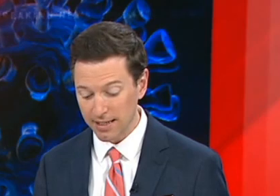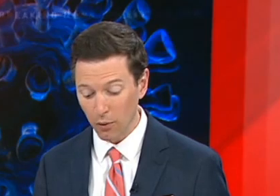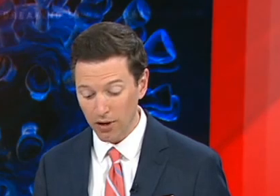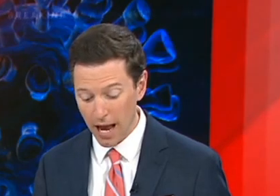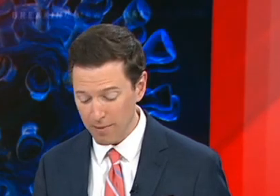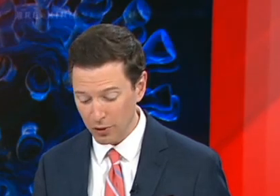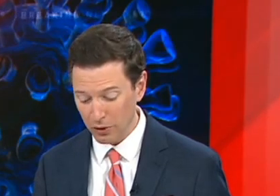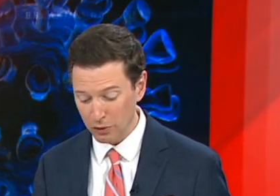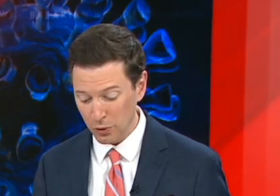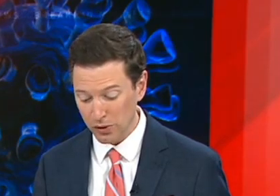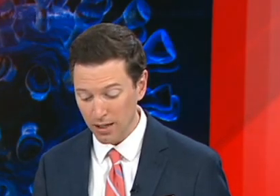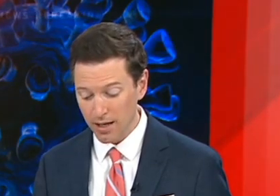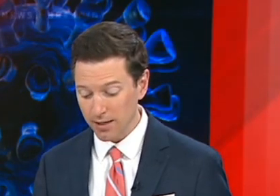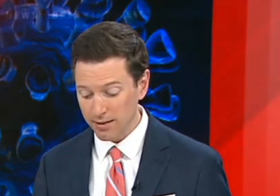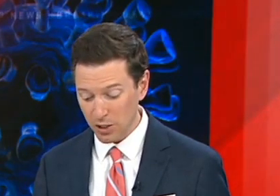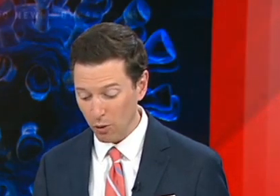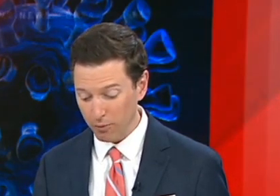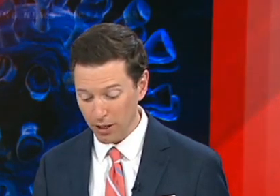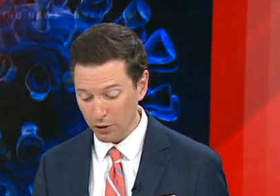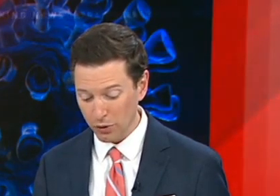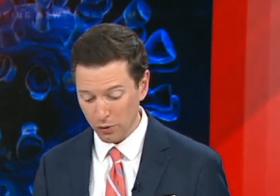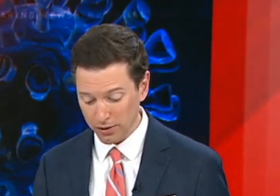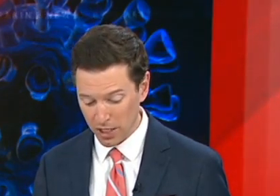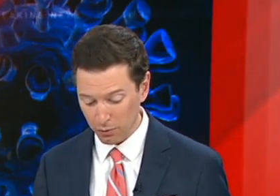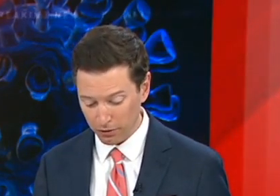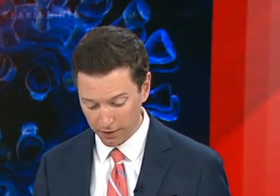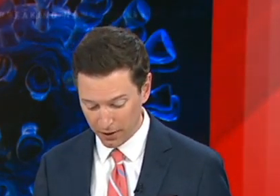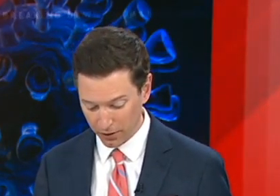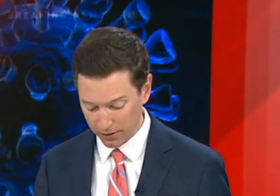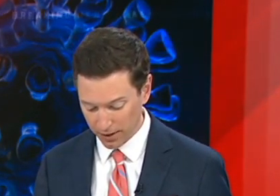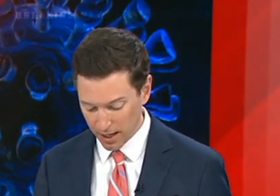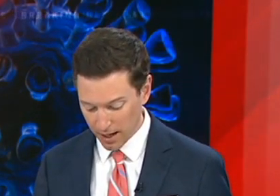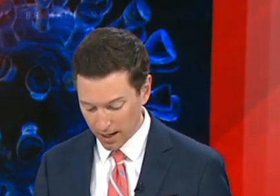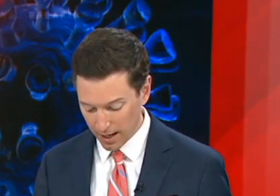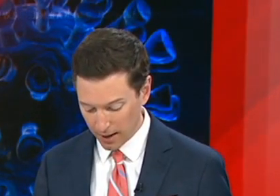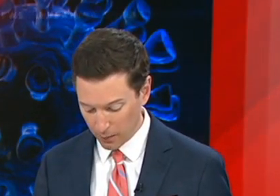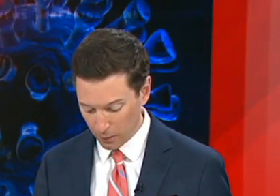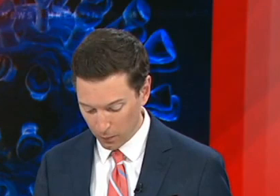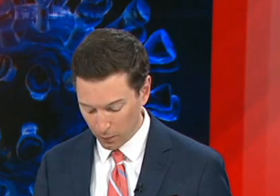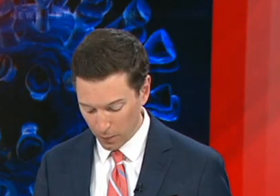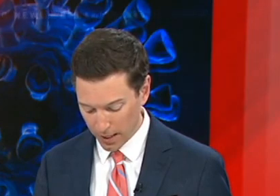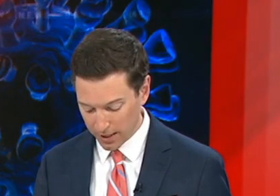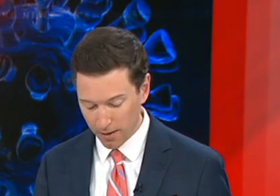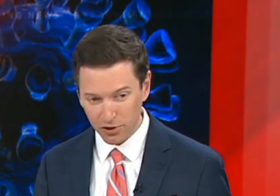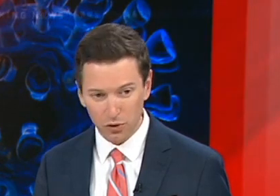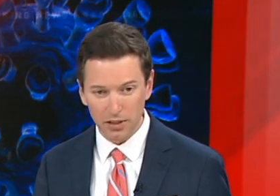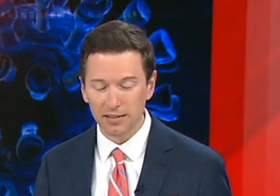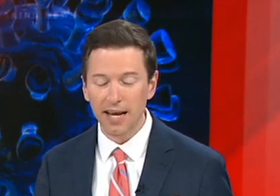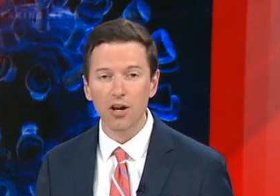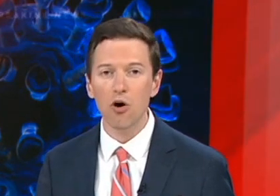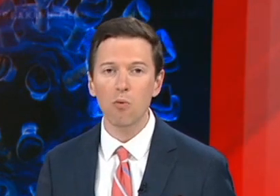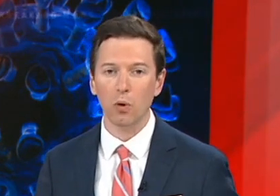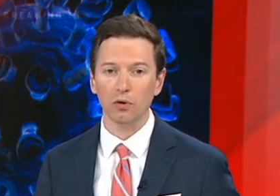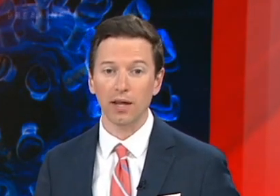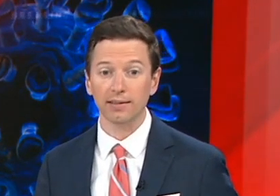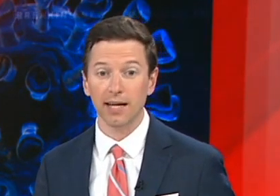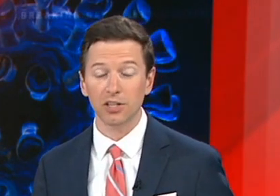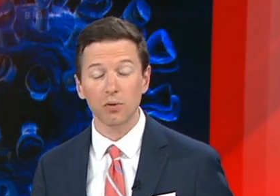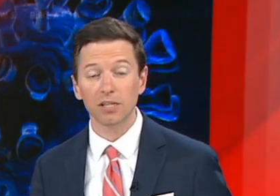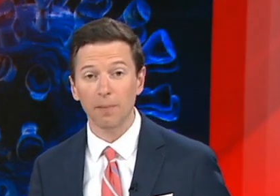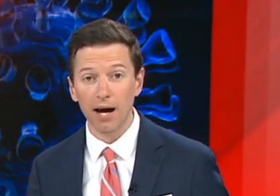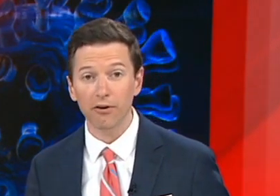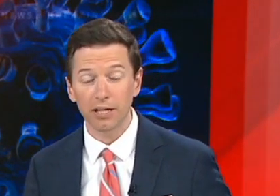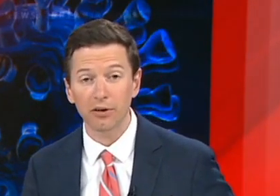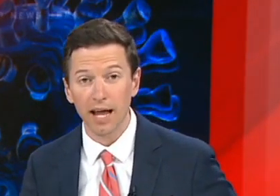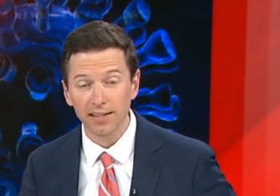He says they will not be turning loose sexual predators or sexual offenders. When it comes to the stay-at-home order that's set